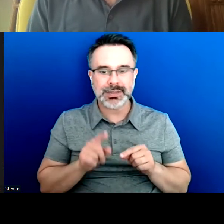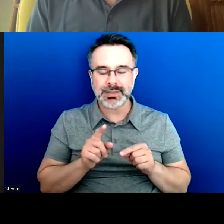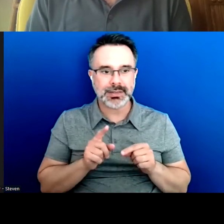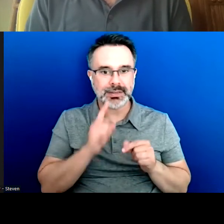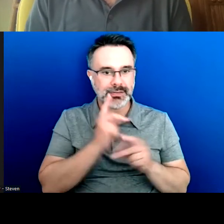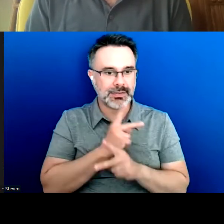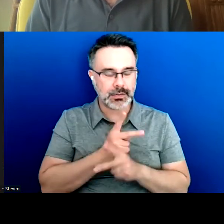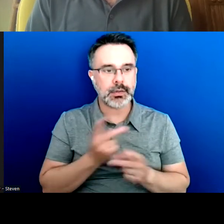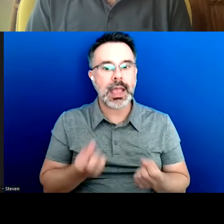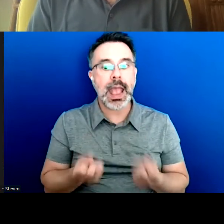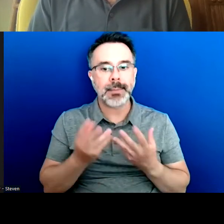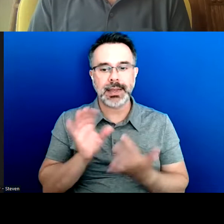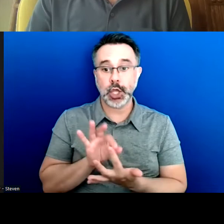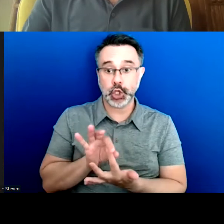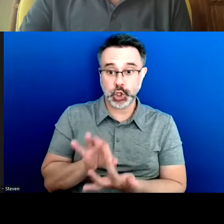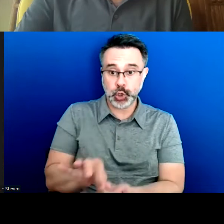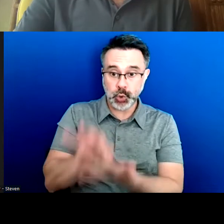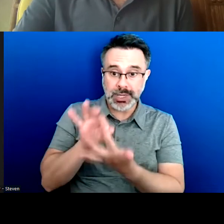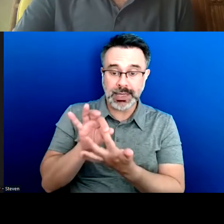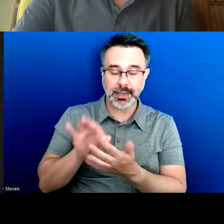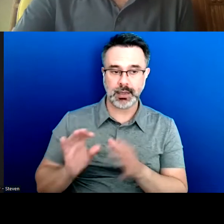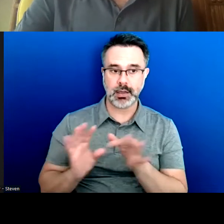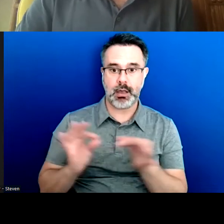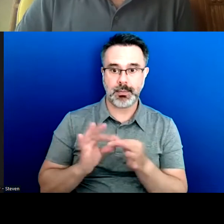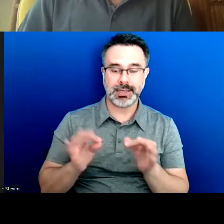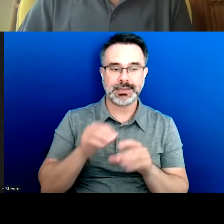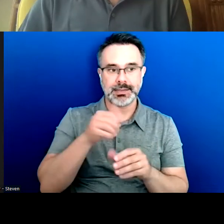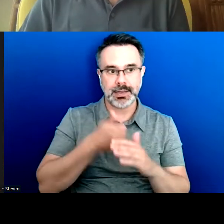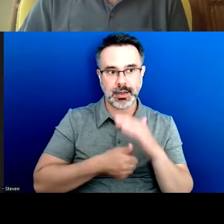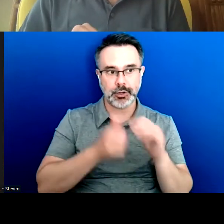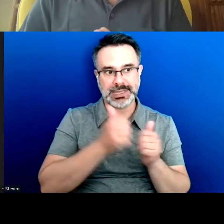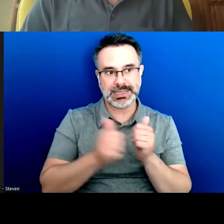individuals made comments grouped into a particular theme.